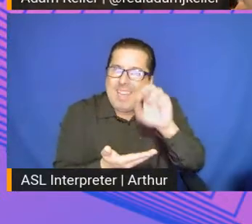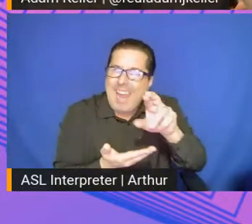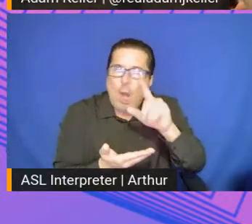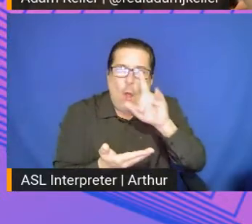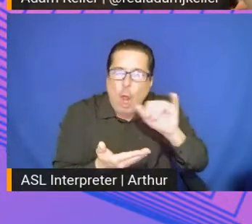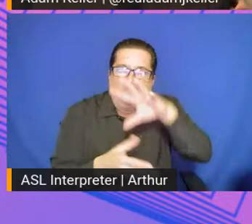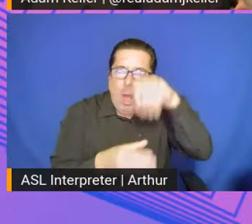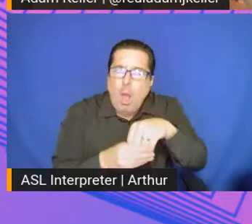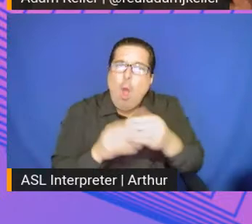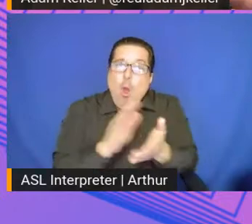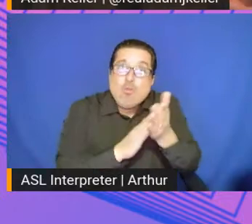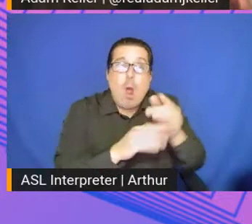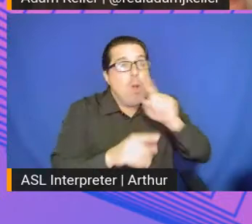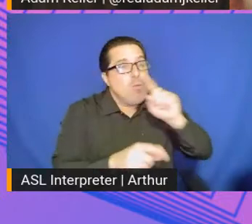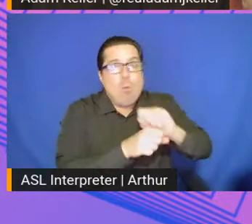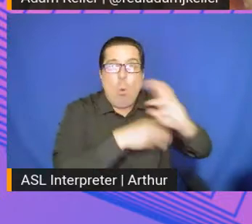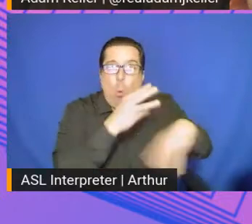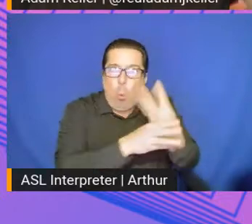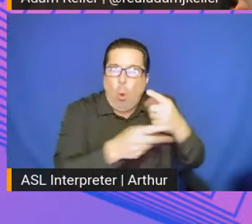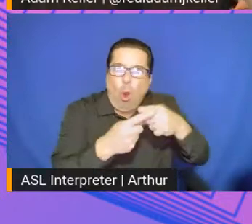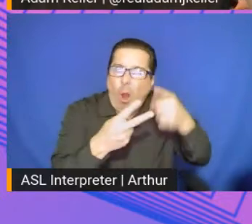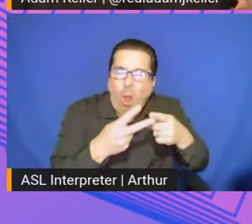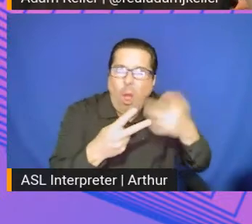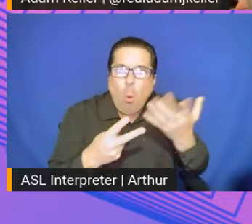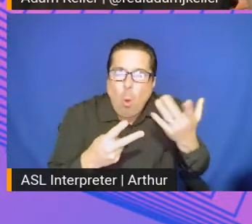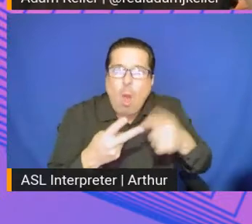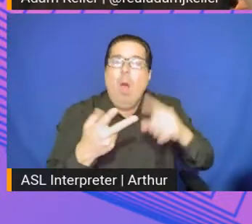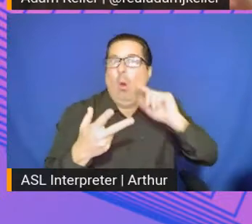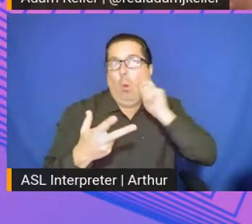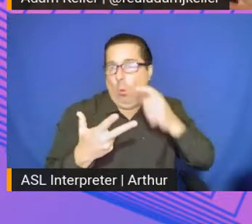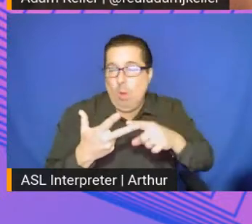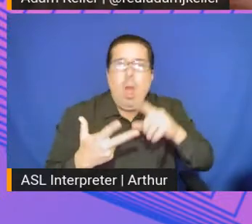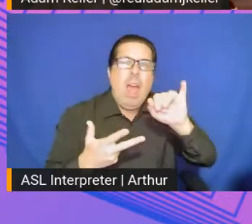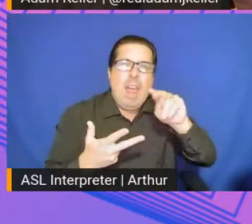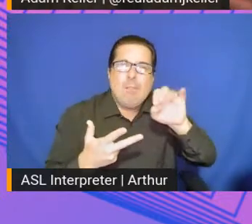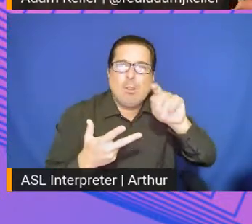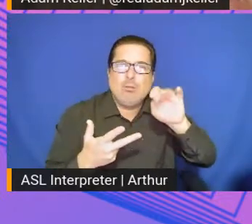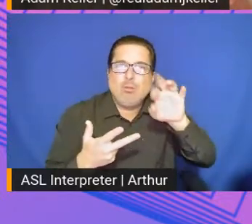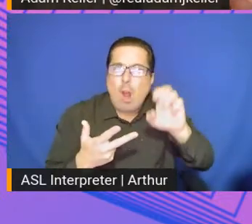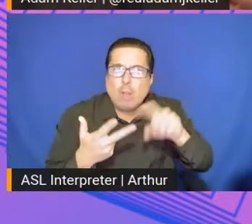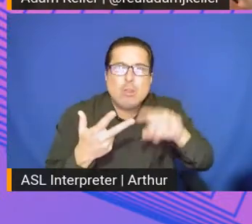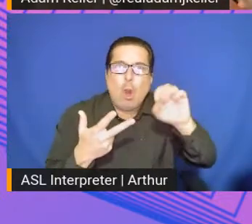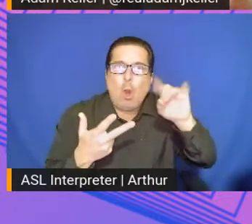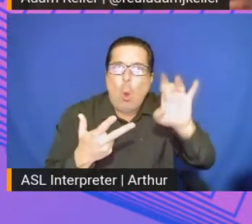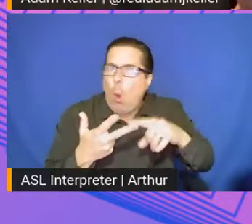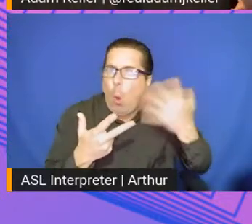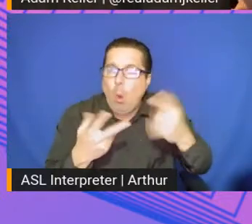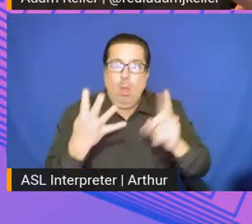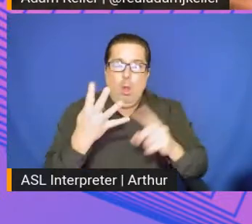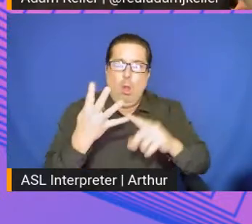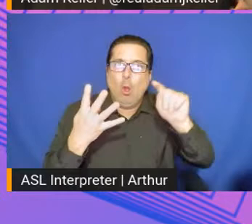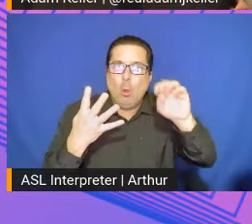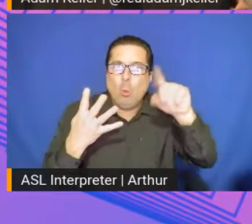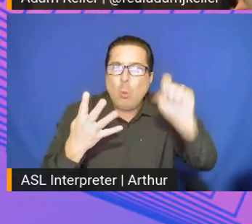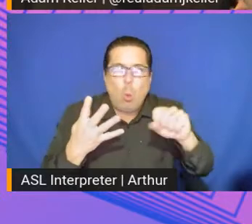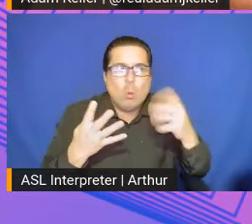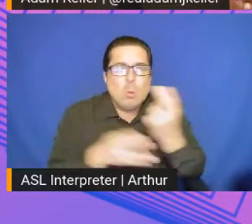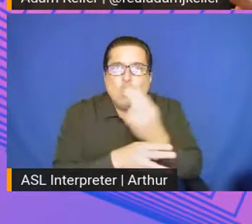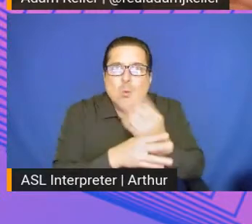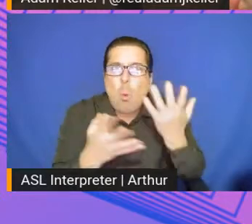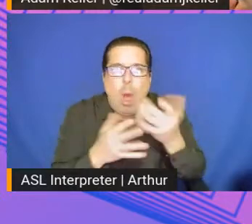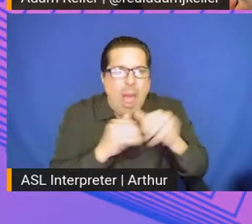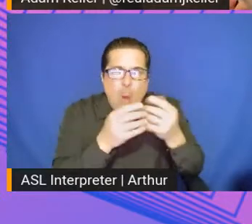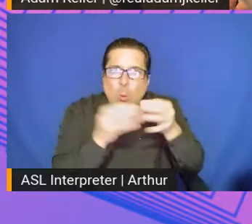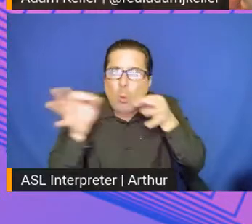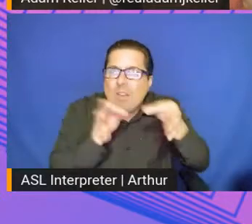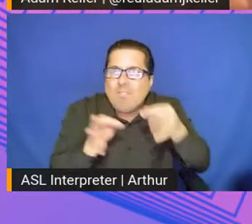in the real world? This is all cool. What is infrastructure as code? What are some of the tools that I can use to define my infrastructure and